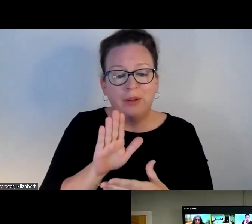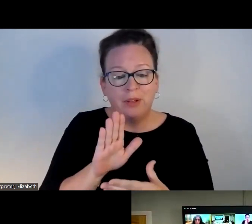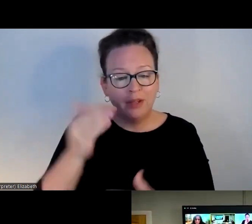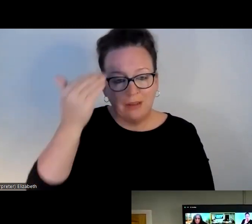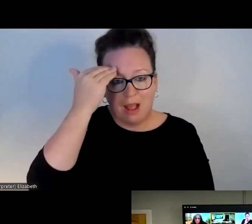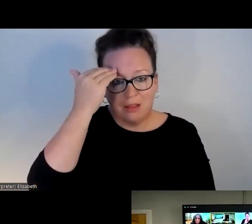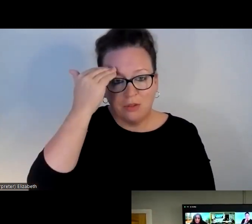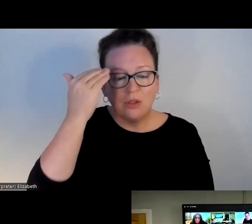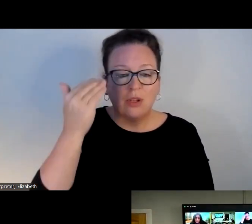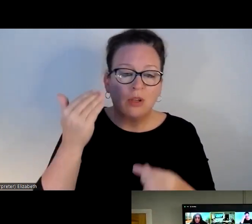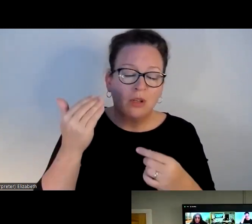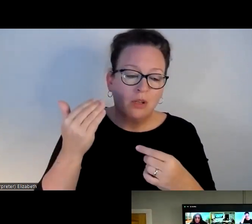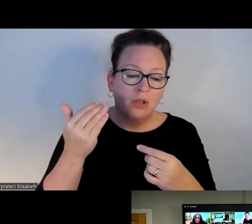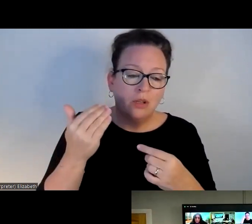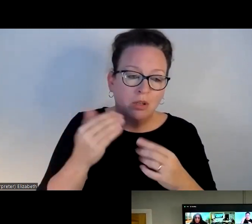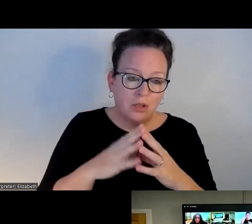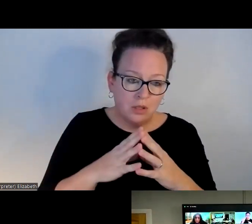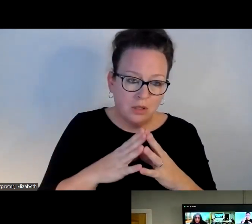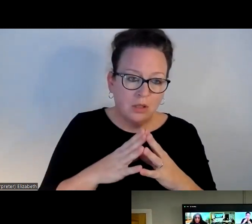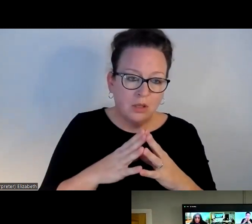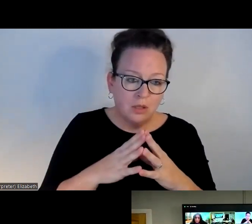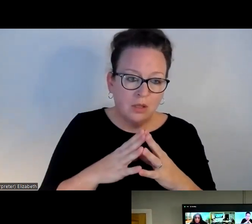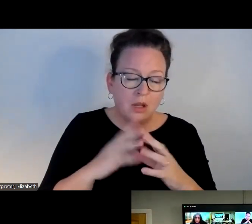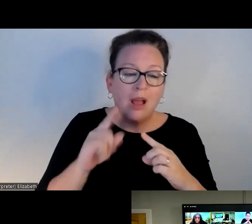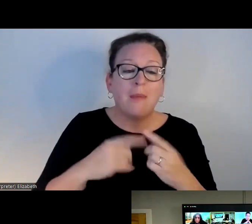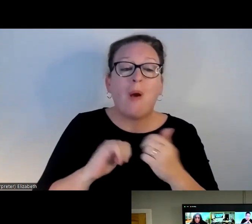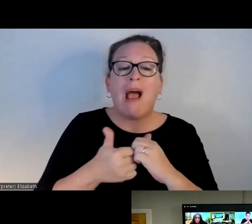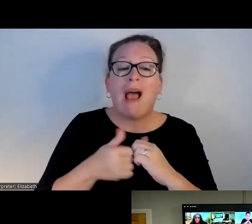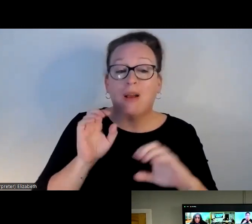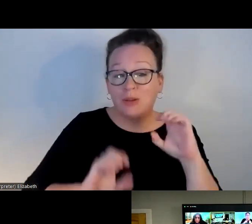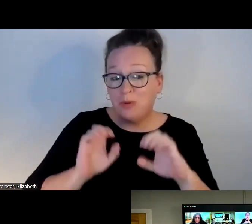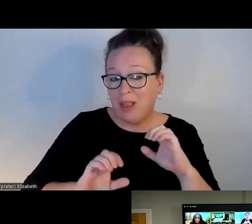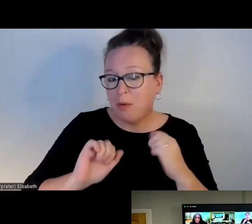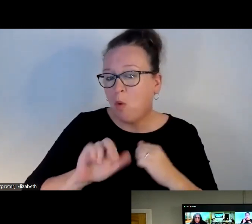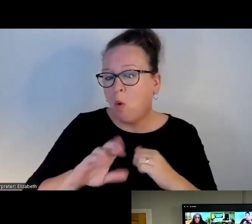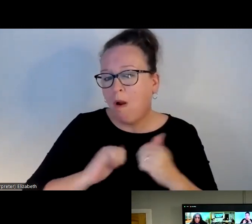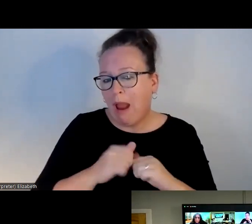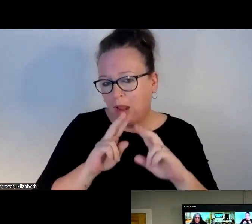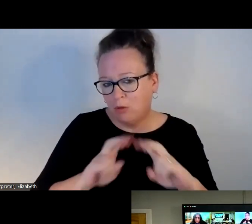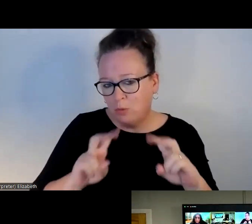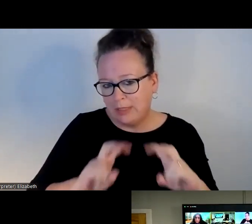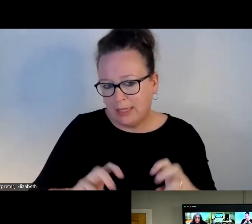knowledge on how to evaluate it or how to assess it.